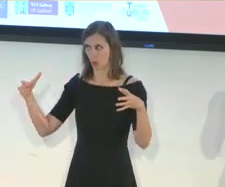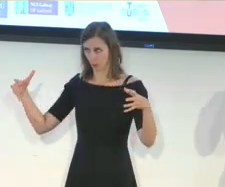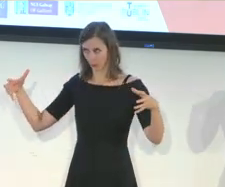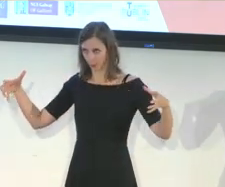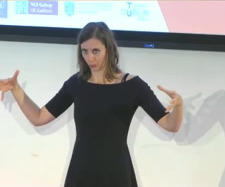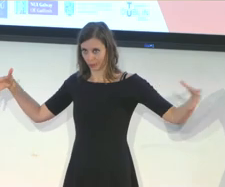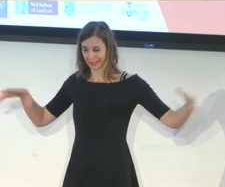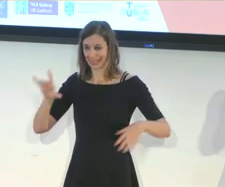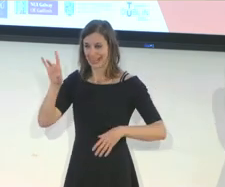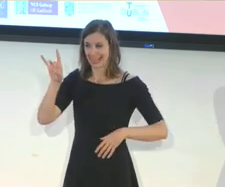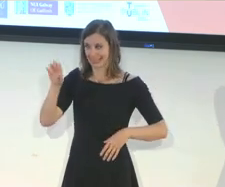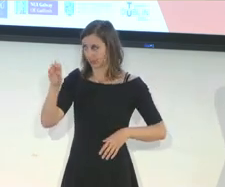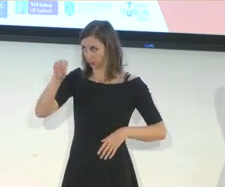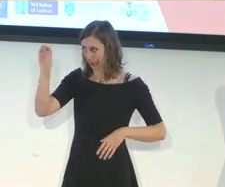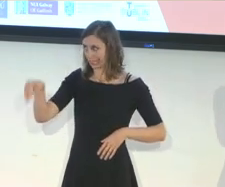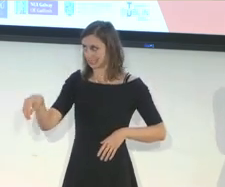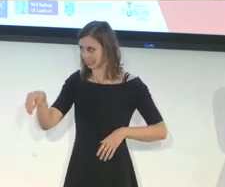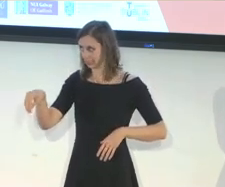80%